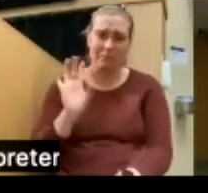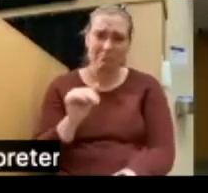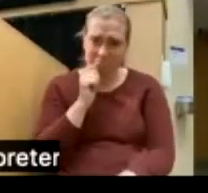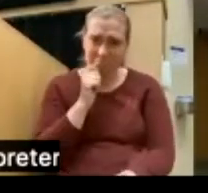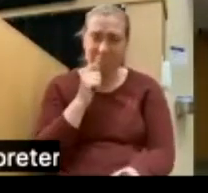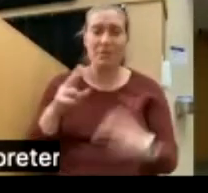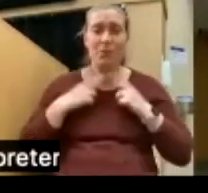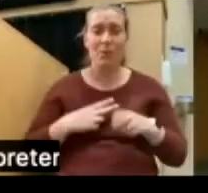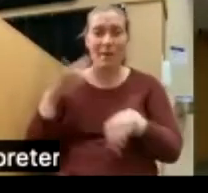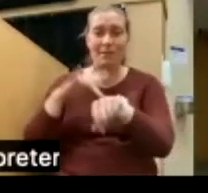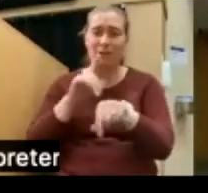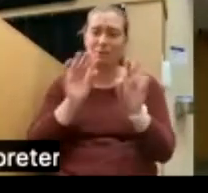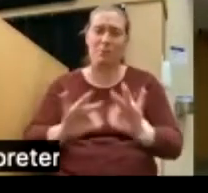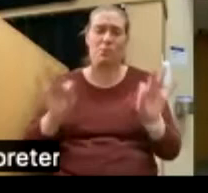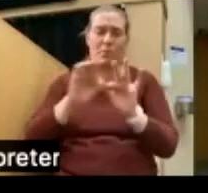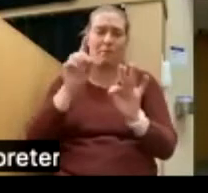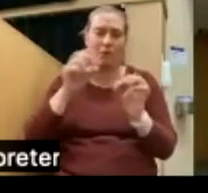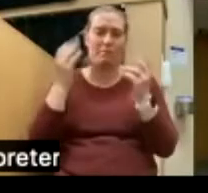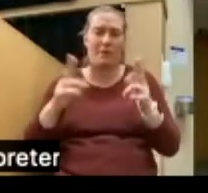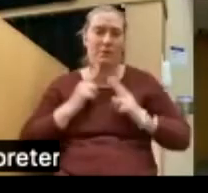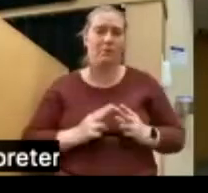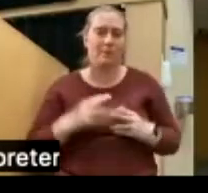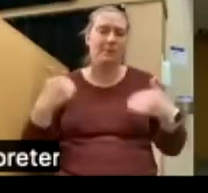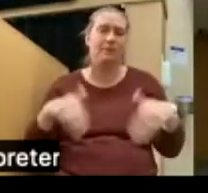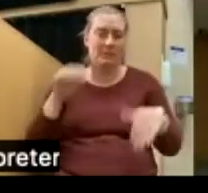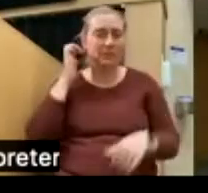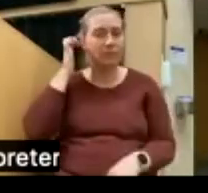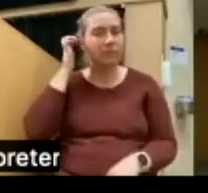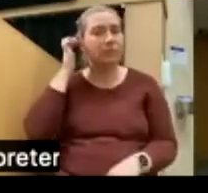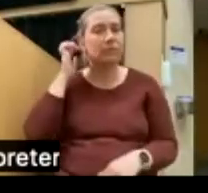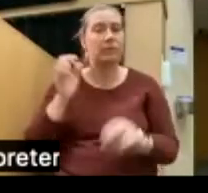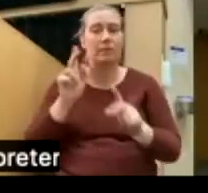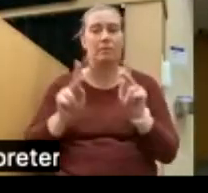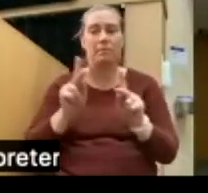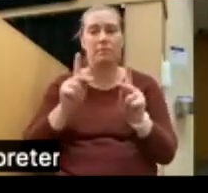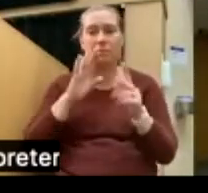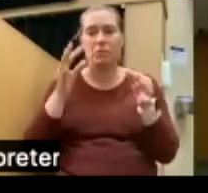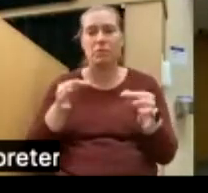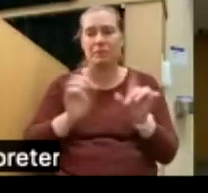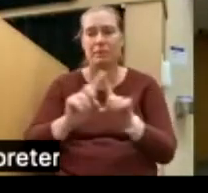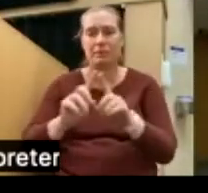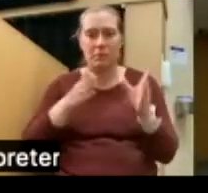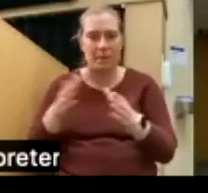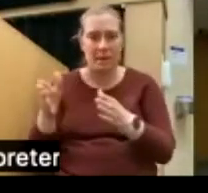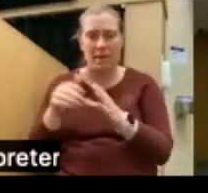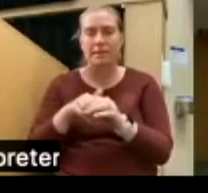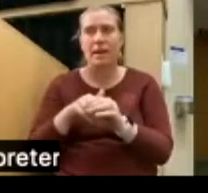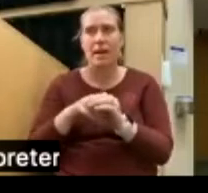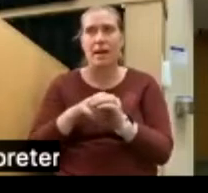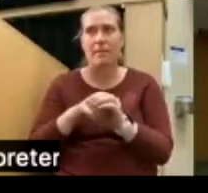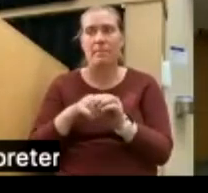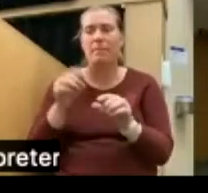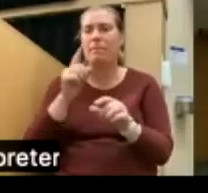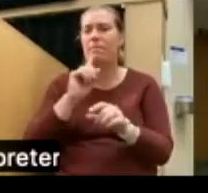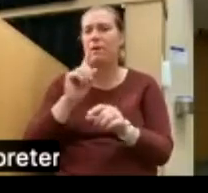positive supportive touch is important to so many people in so many different ways, particularly with the patients that we serve. But it's one of